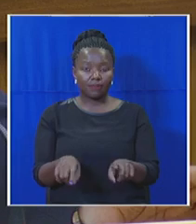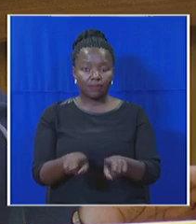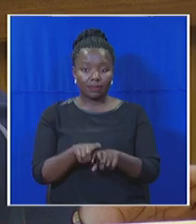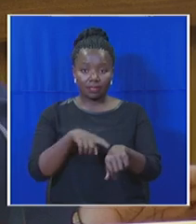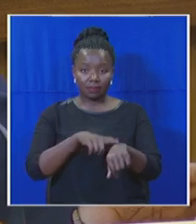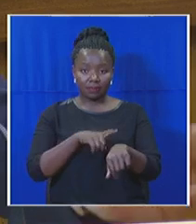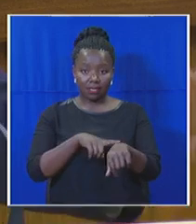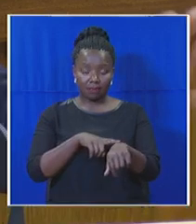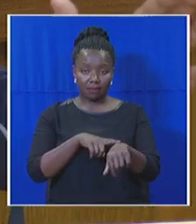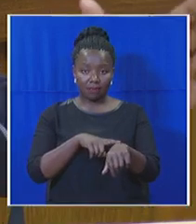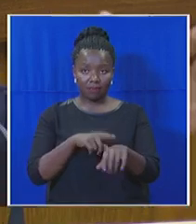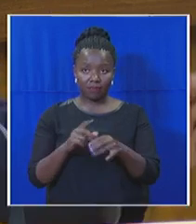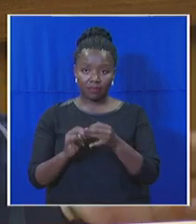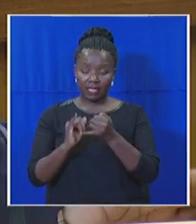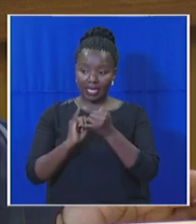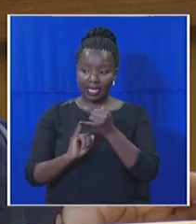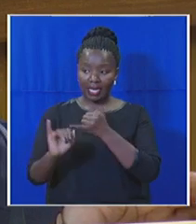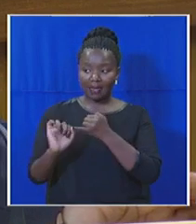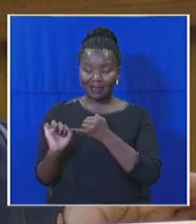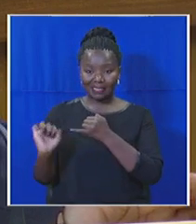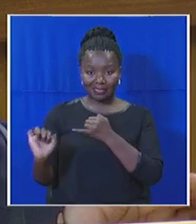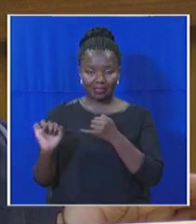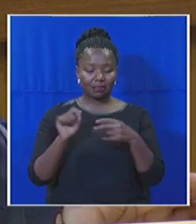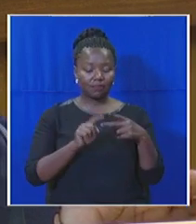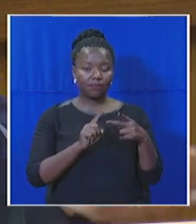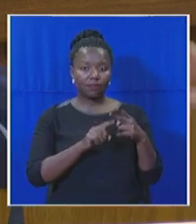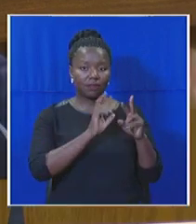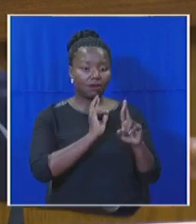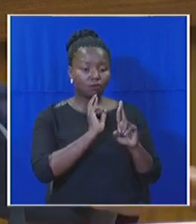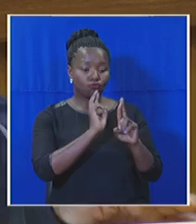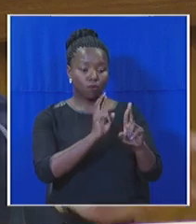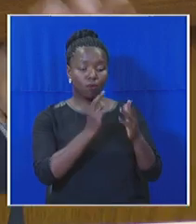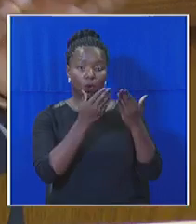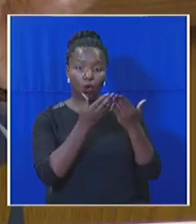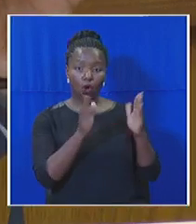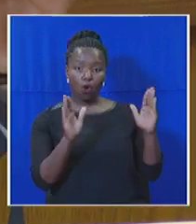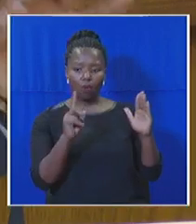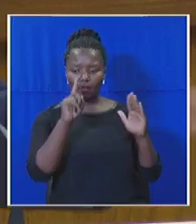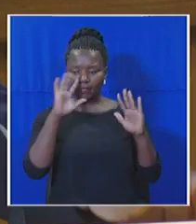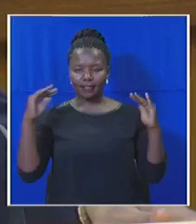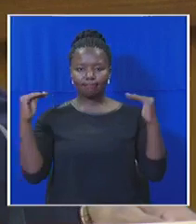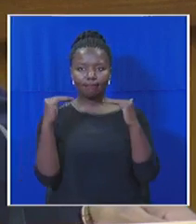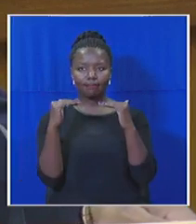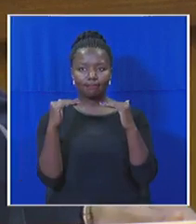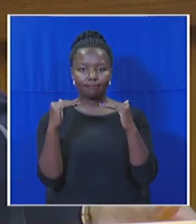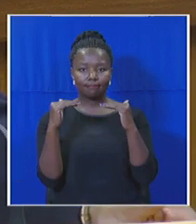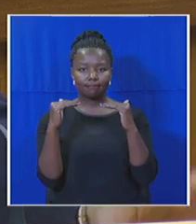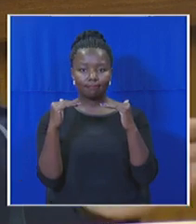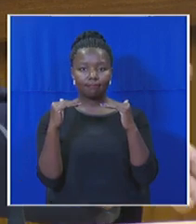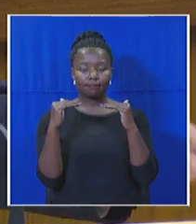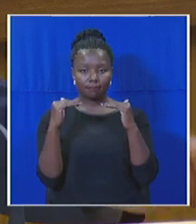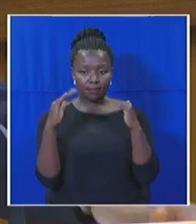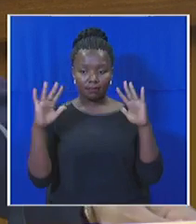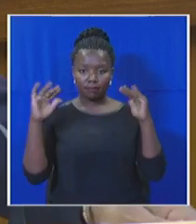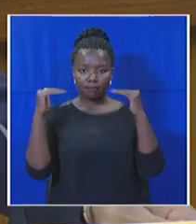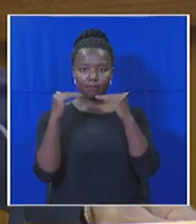autonomy and public accountability should be balanced. It is precisely to deal with those matters. Well,